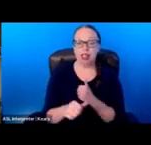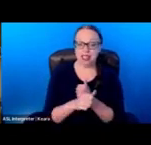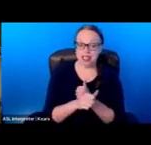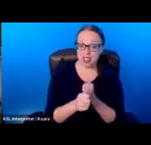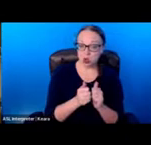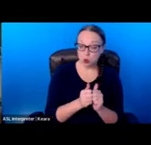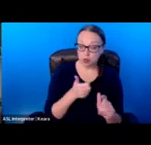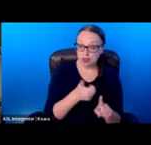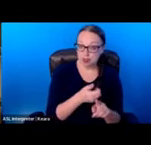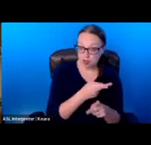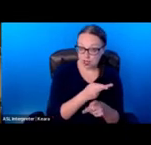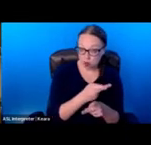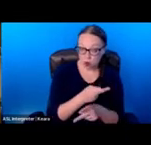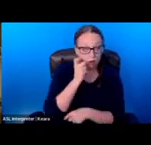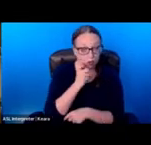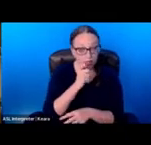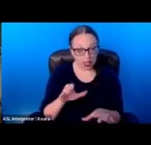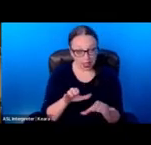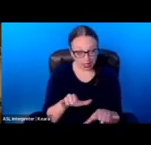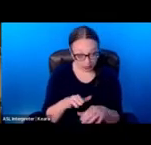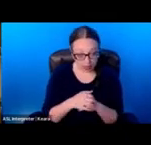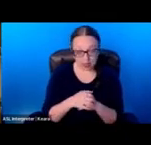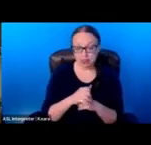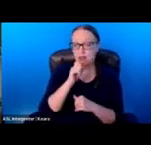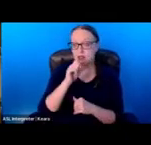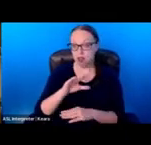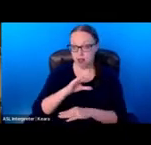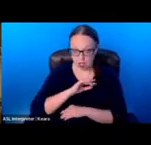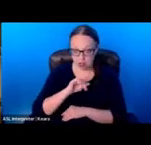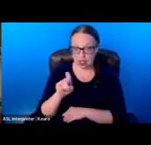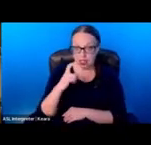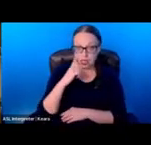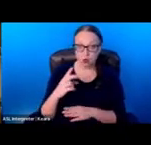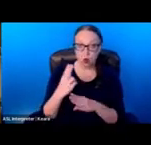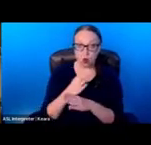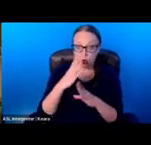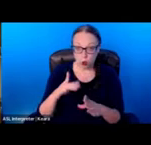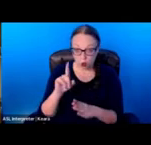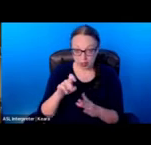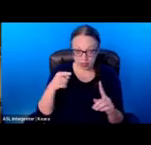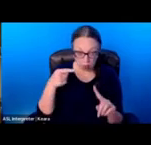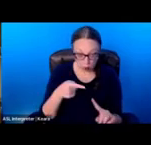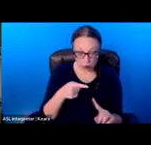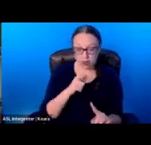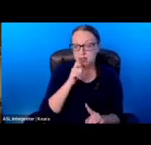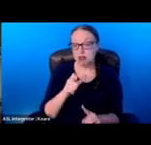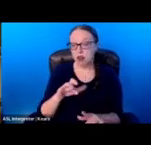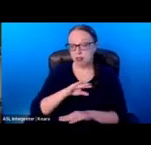self-care or daily activities, unmet need for services that met user needs and goals, and unmet need for transportation,